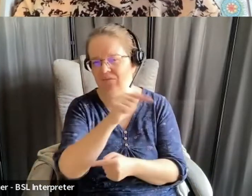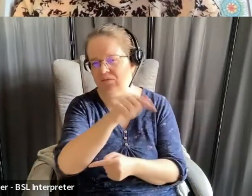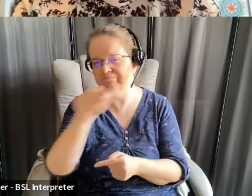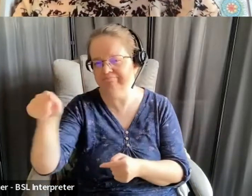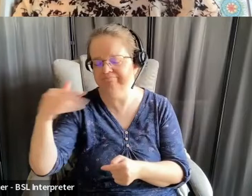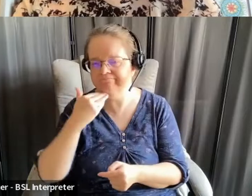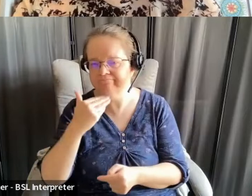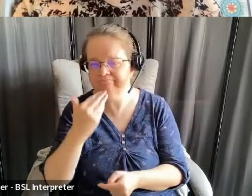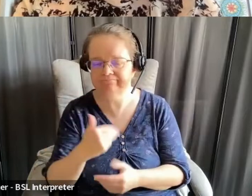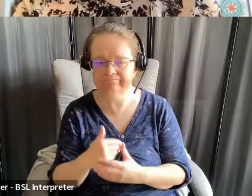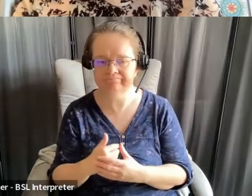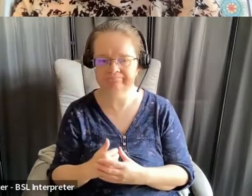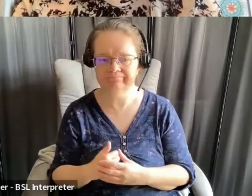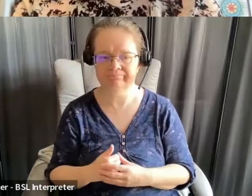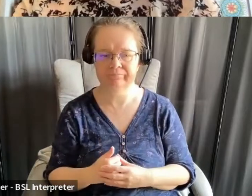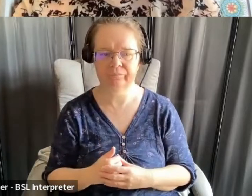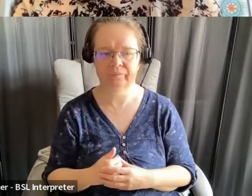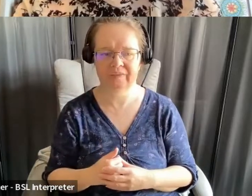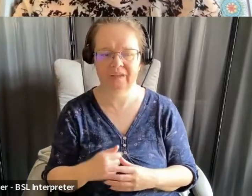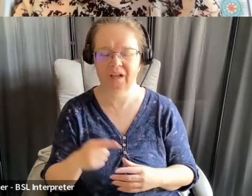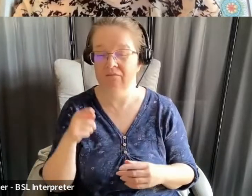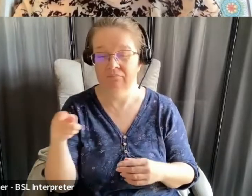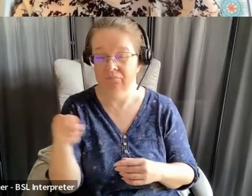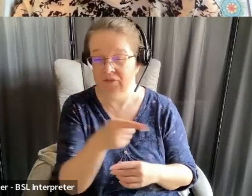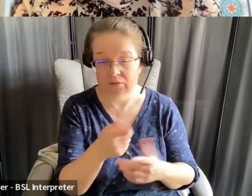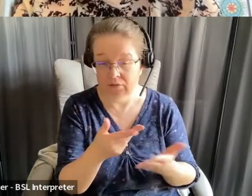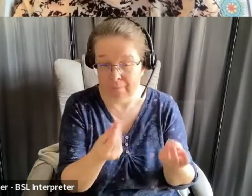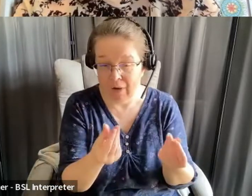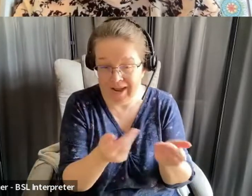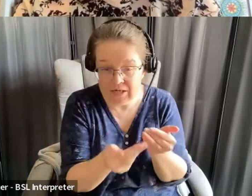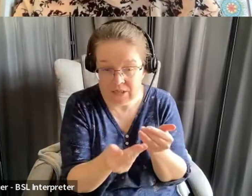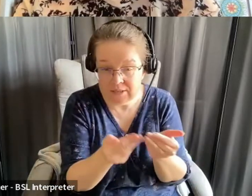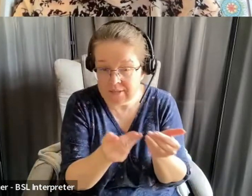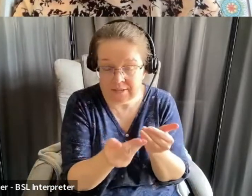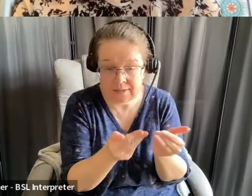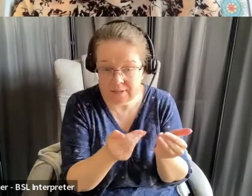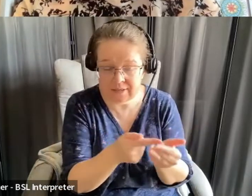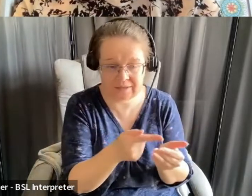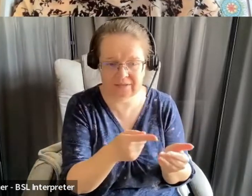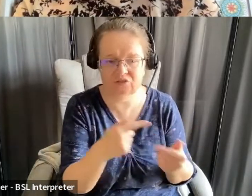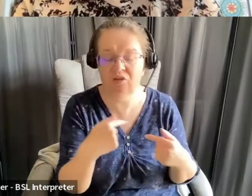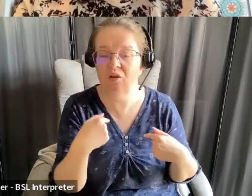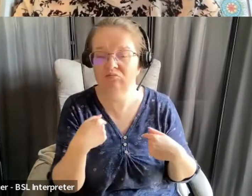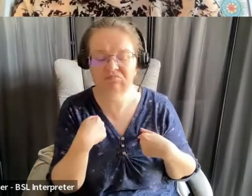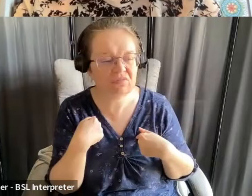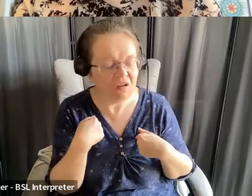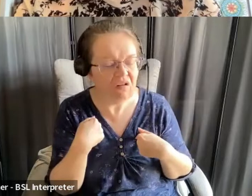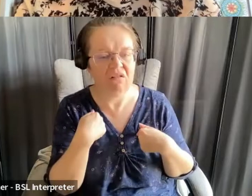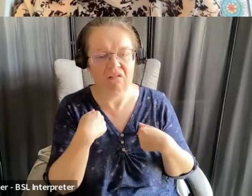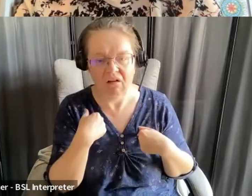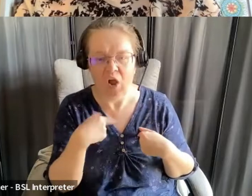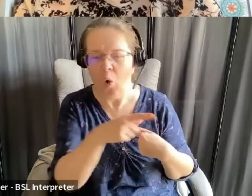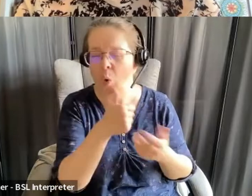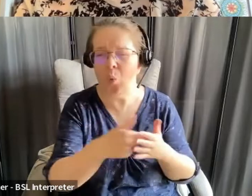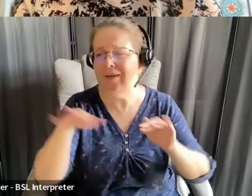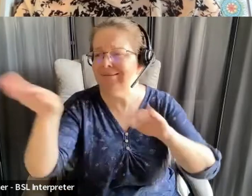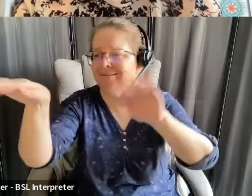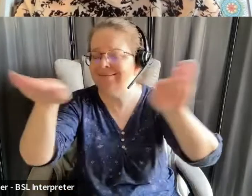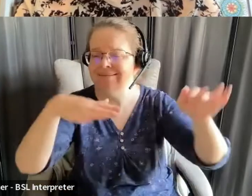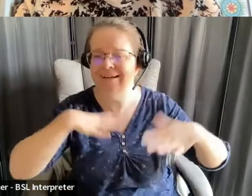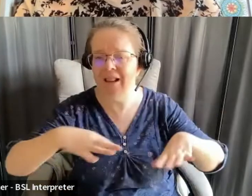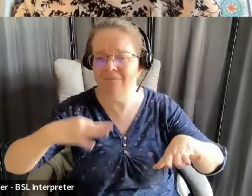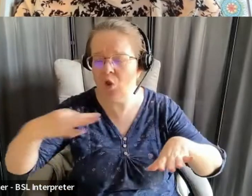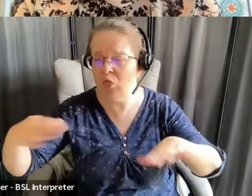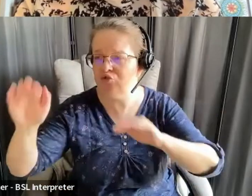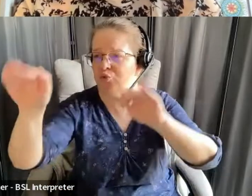that, you know, that they run on a shoestring. So anyone that turns up and says, I'm willing to offer help in whatever capacity is